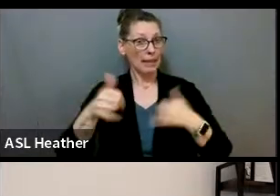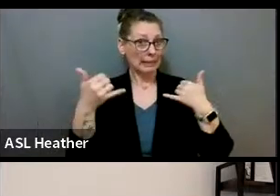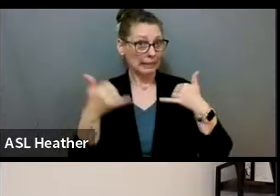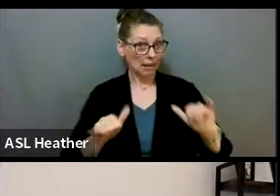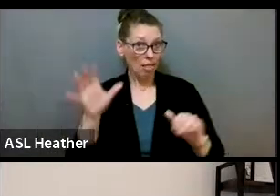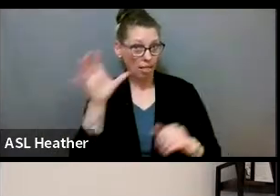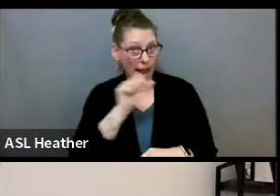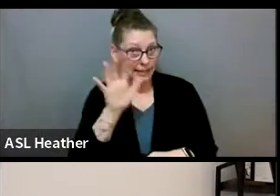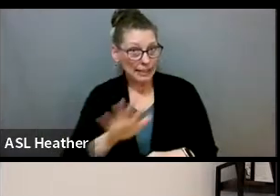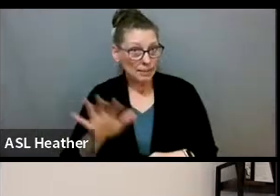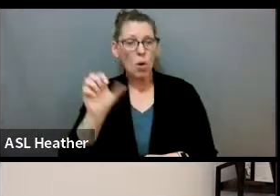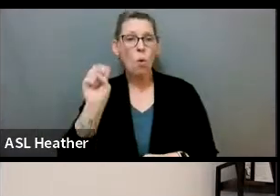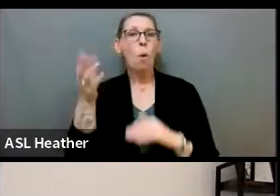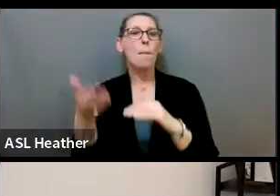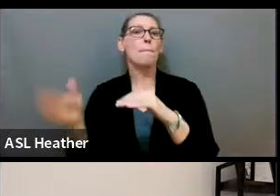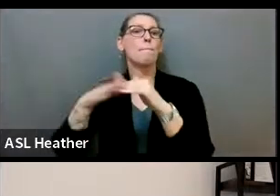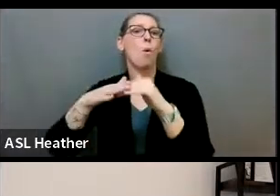higher?